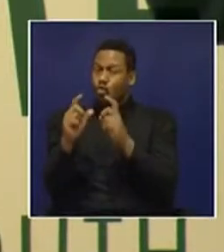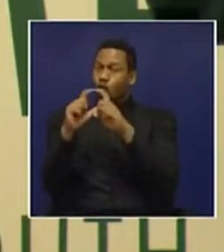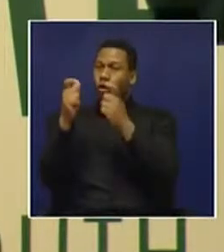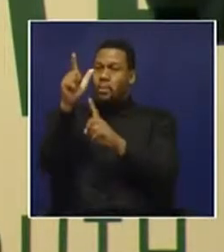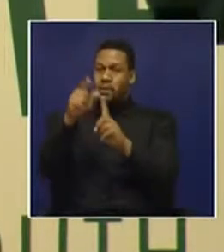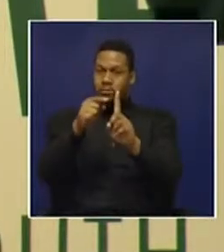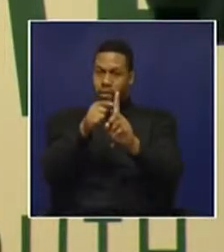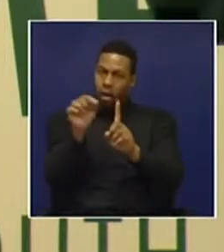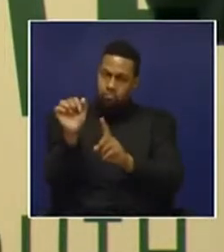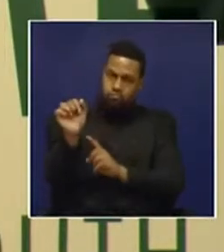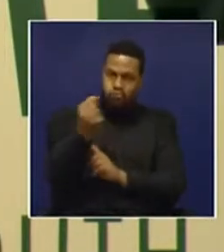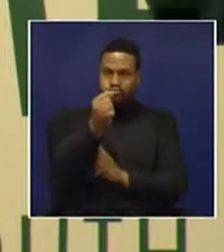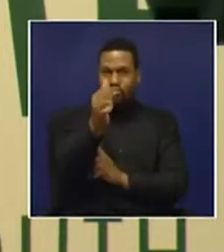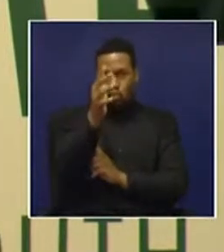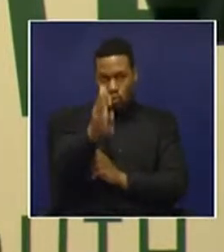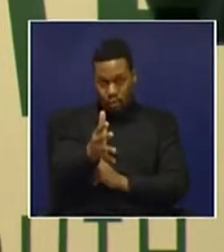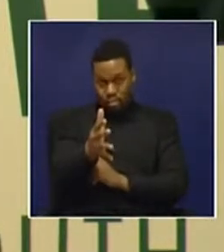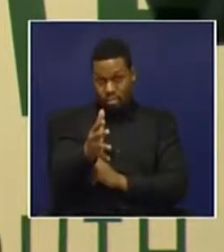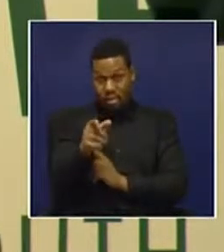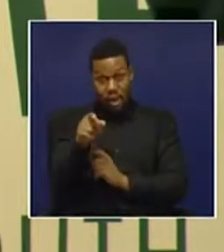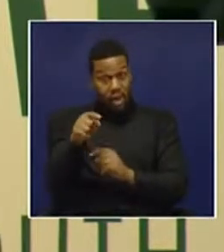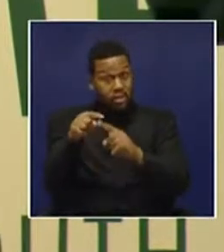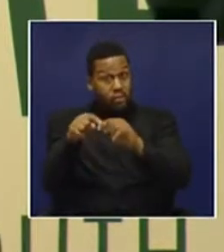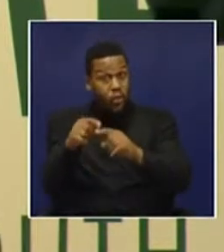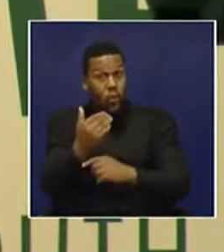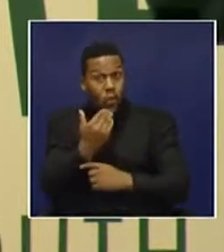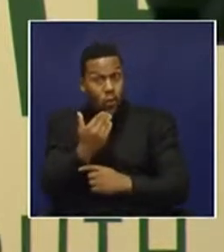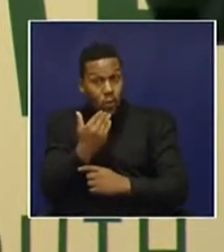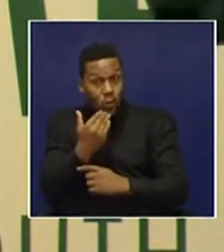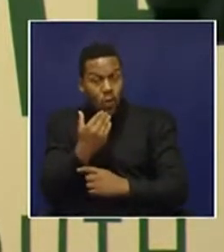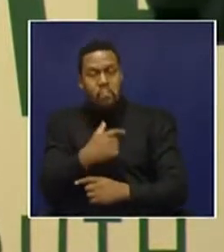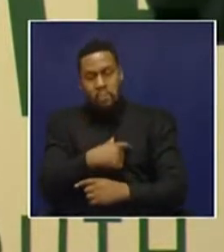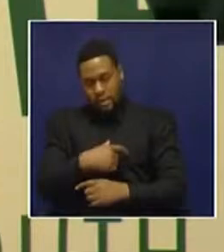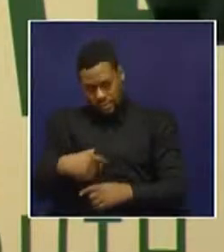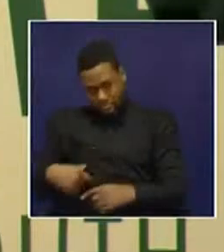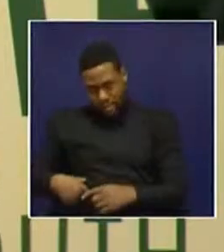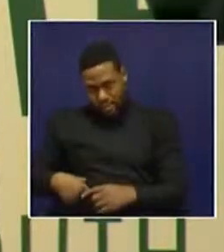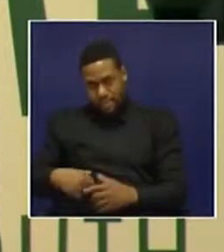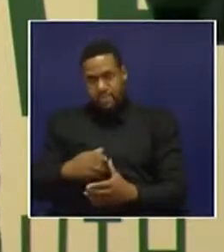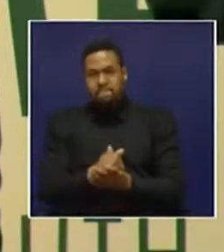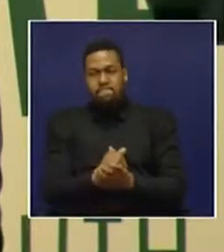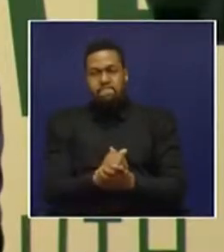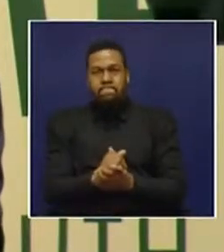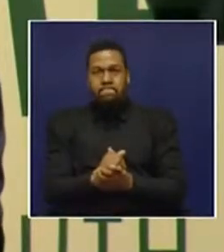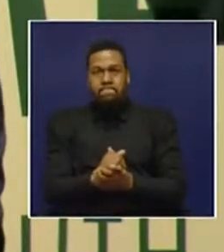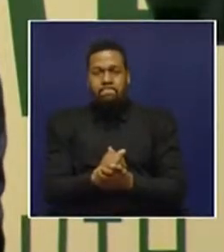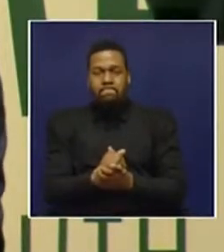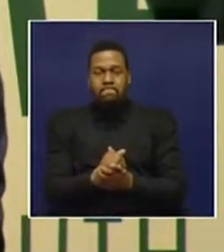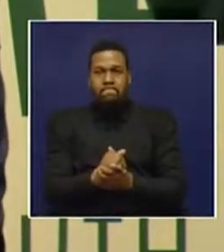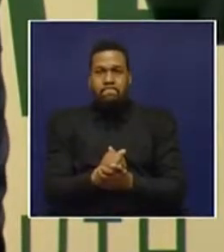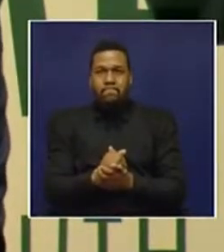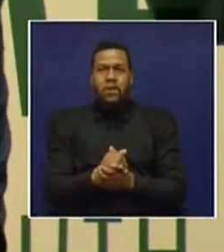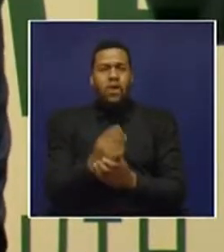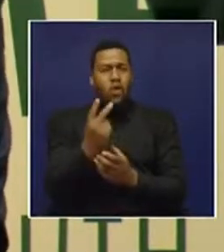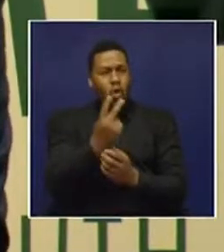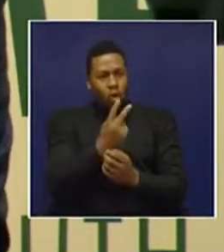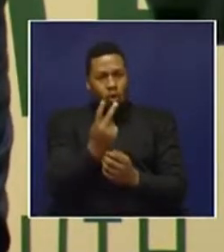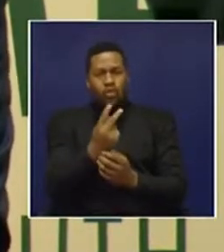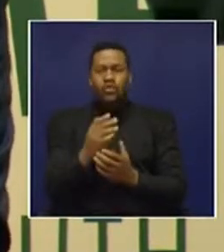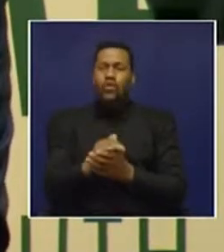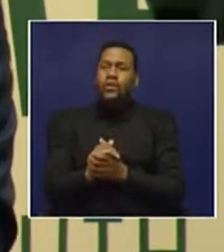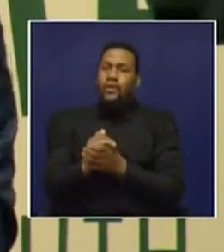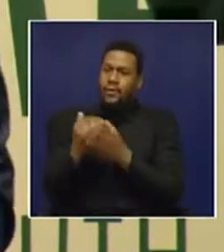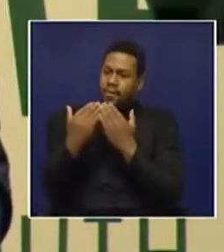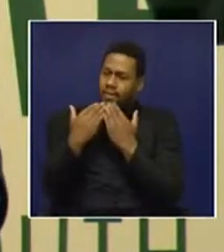depends on the president. There'll probably be a new commissioner of that. So I also thank